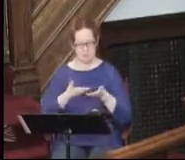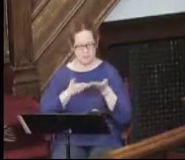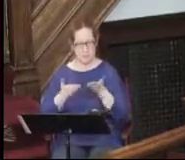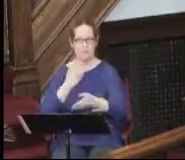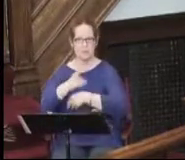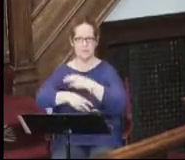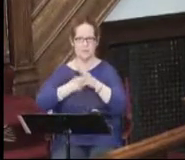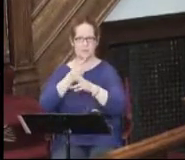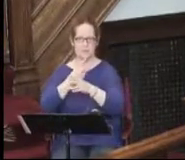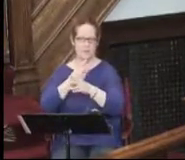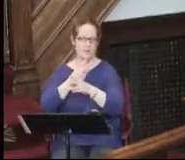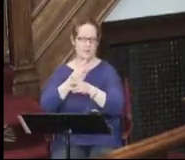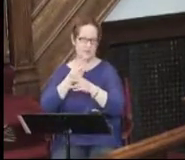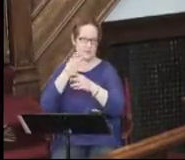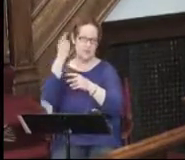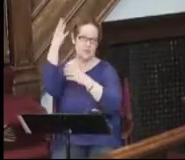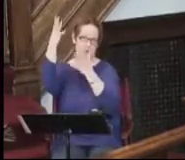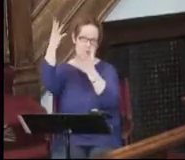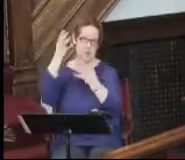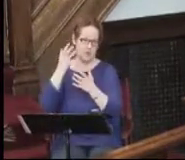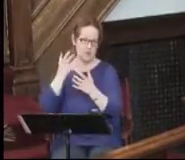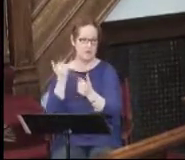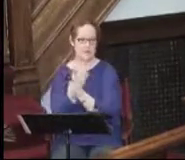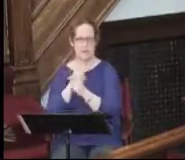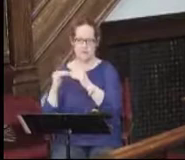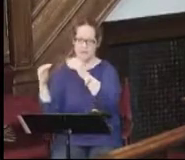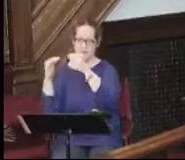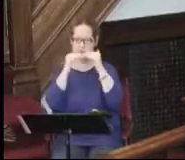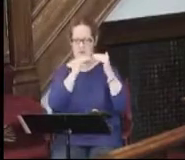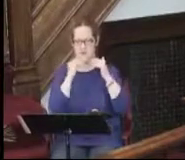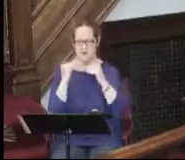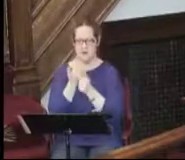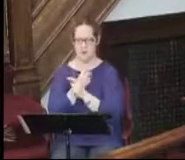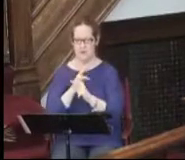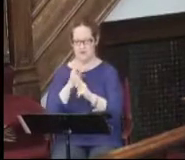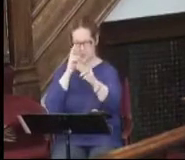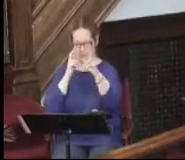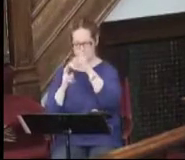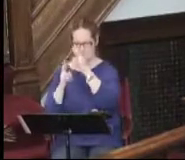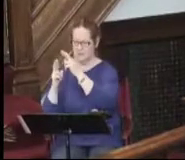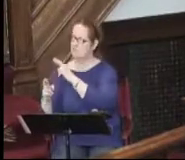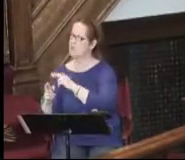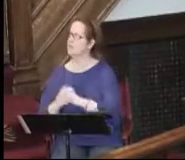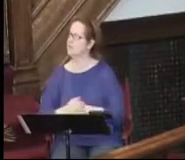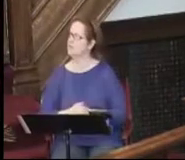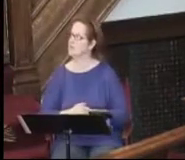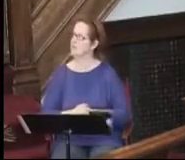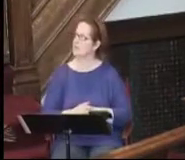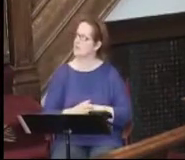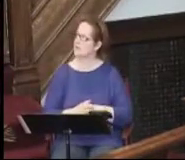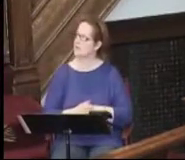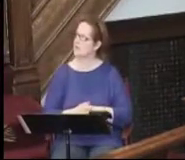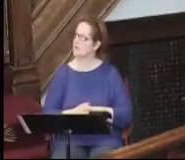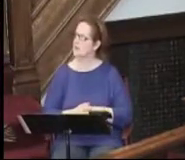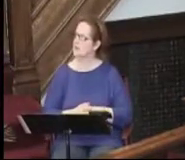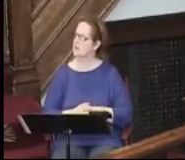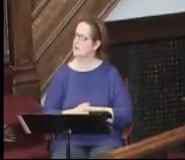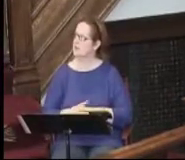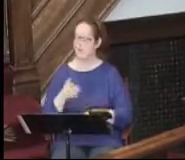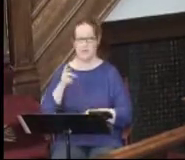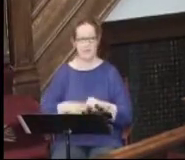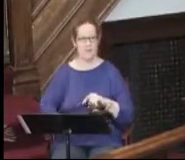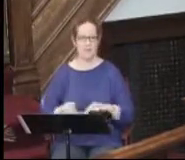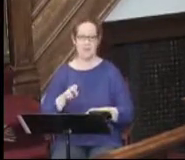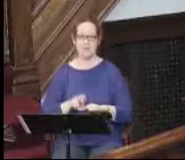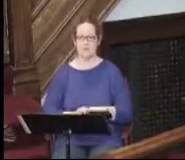want, where everyone was welcome and everyone was included. And folks, you can't sit in the